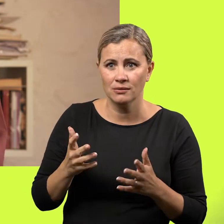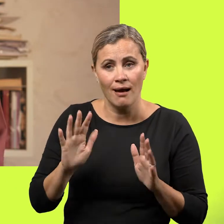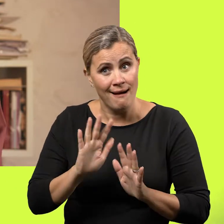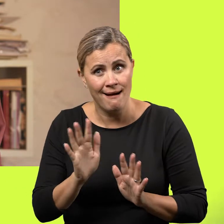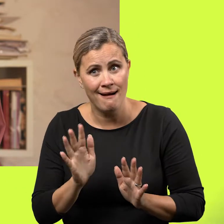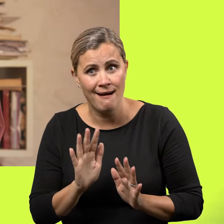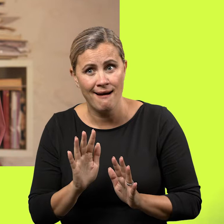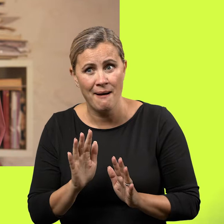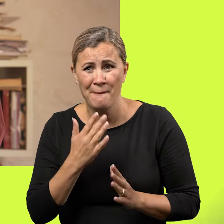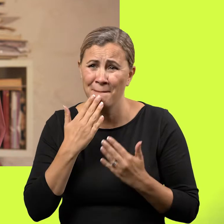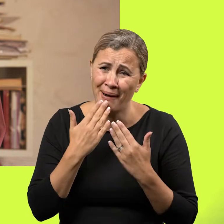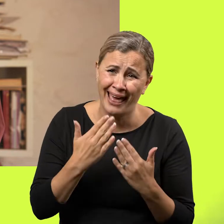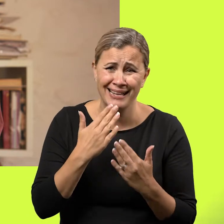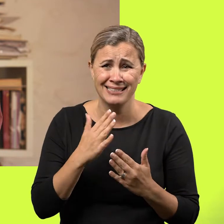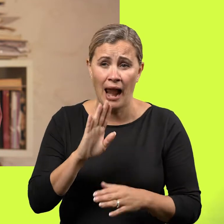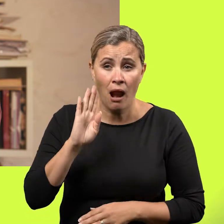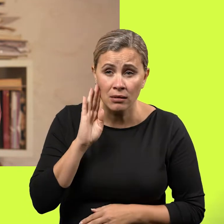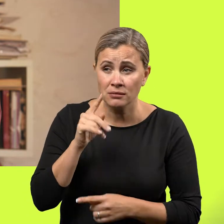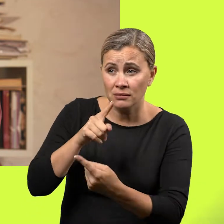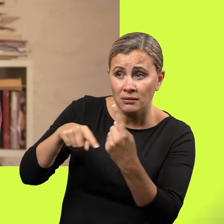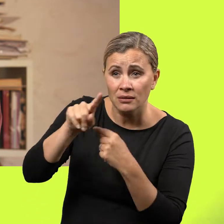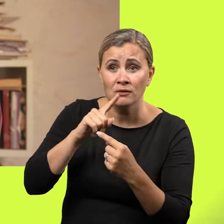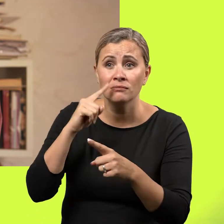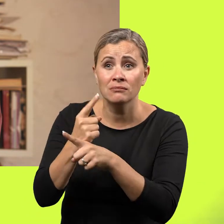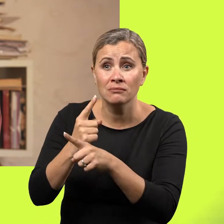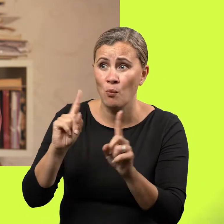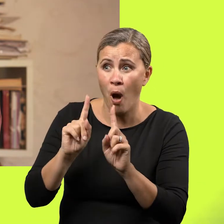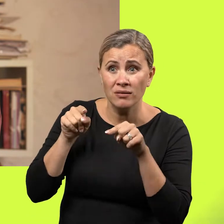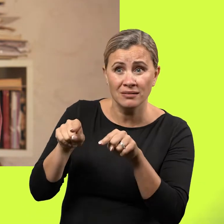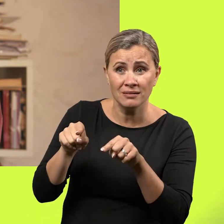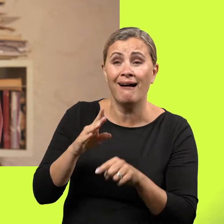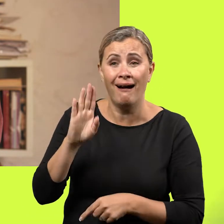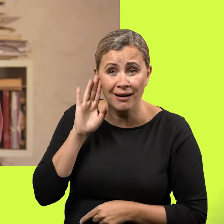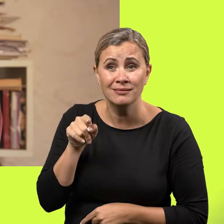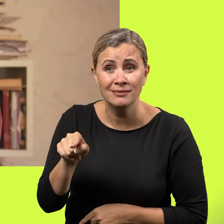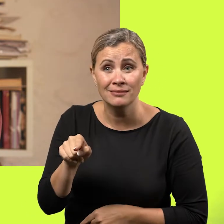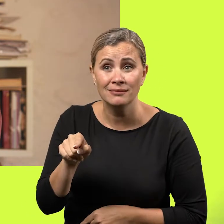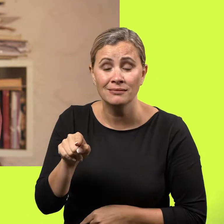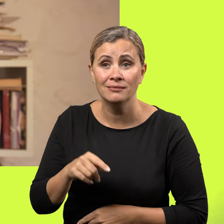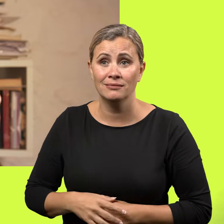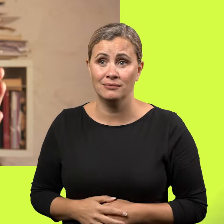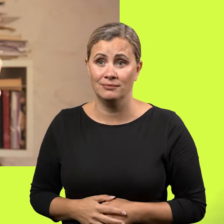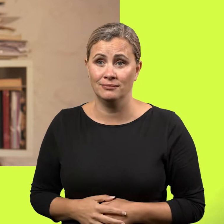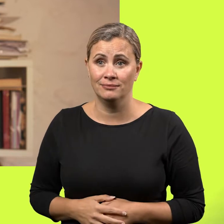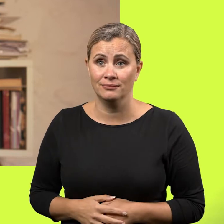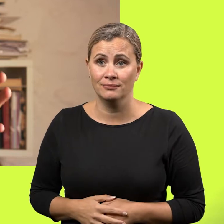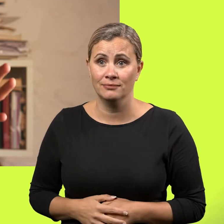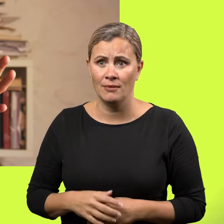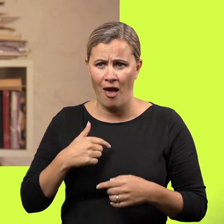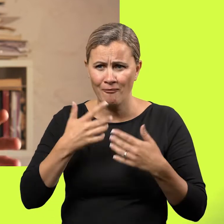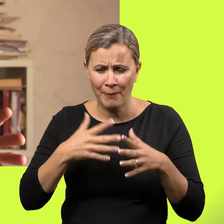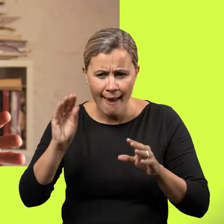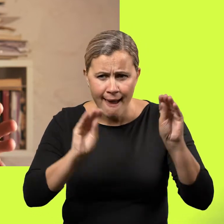hoax, please just listen to what they are saying. I've